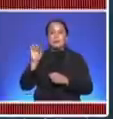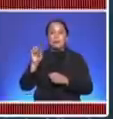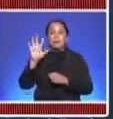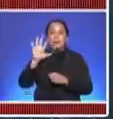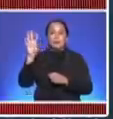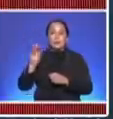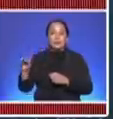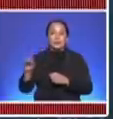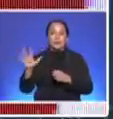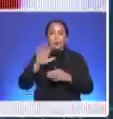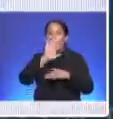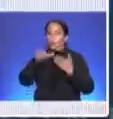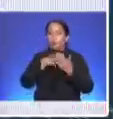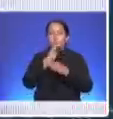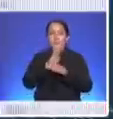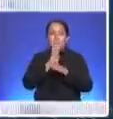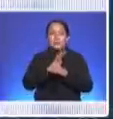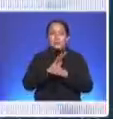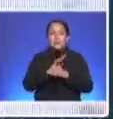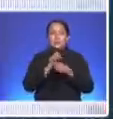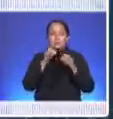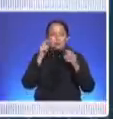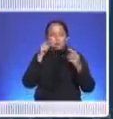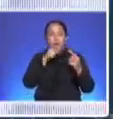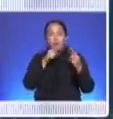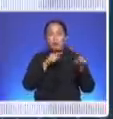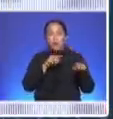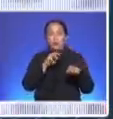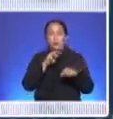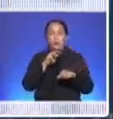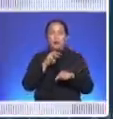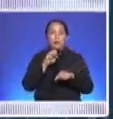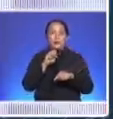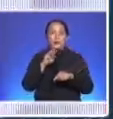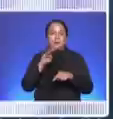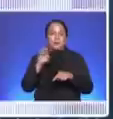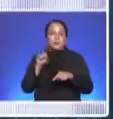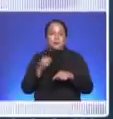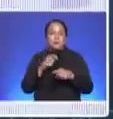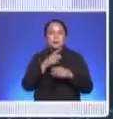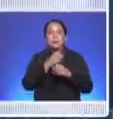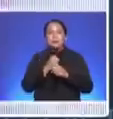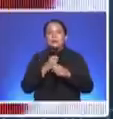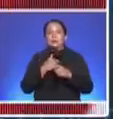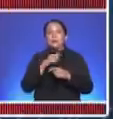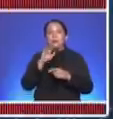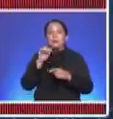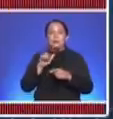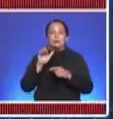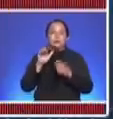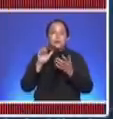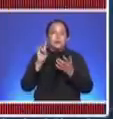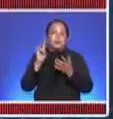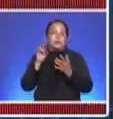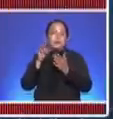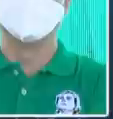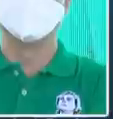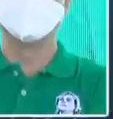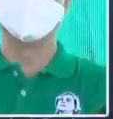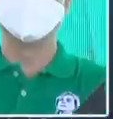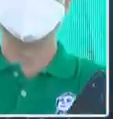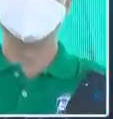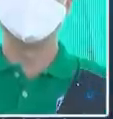In my analysis, will only benefit Sara Duterte, no, more than Lenny or Isko, no, because in all of this,